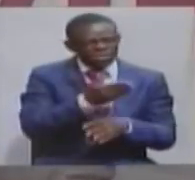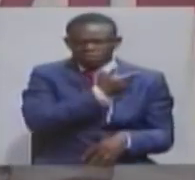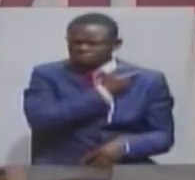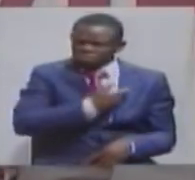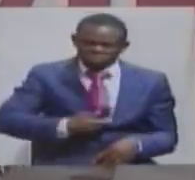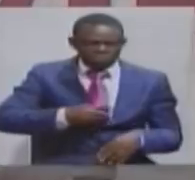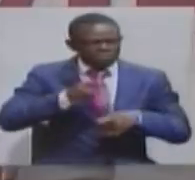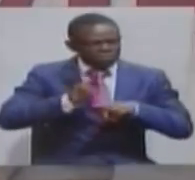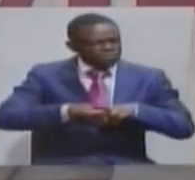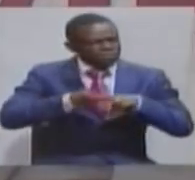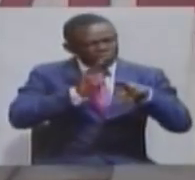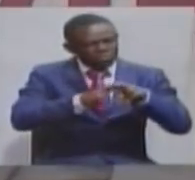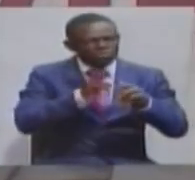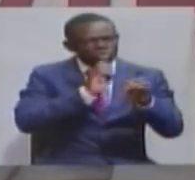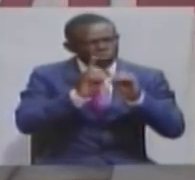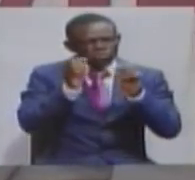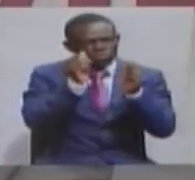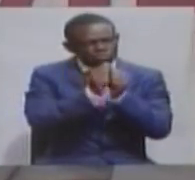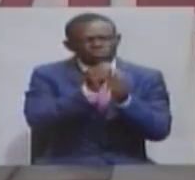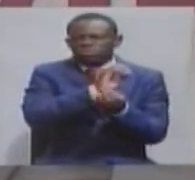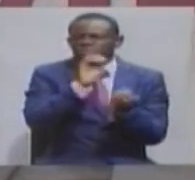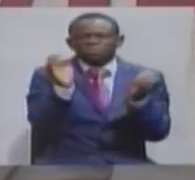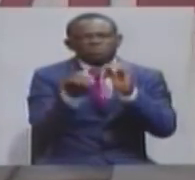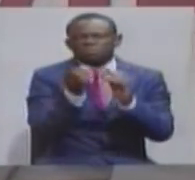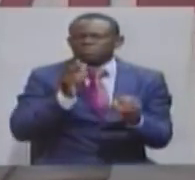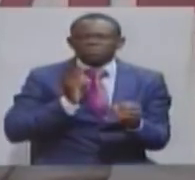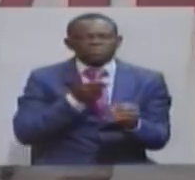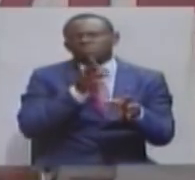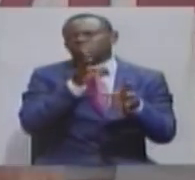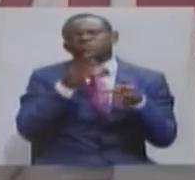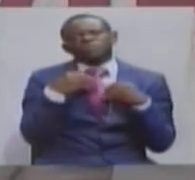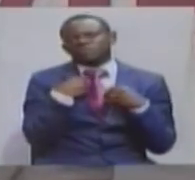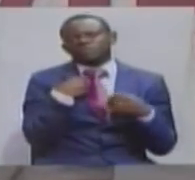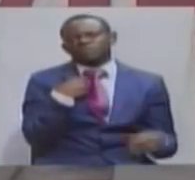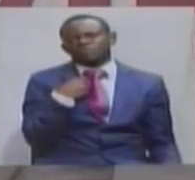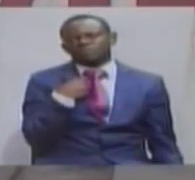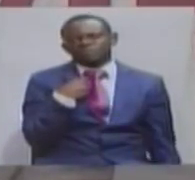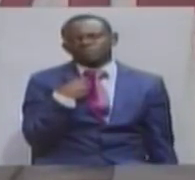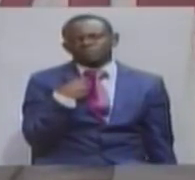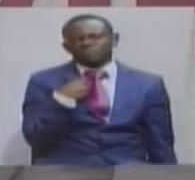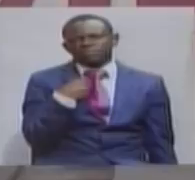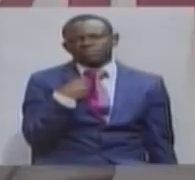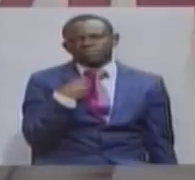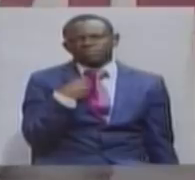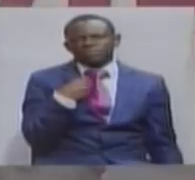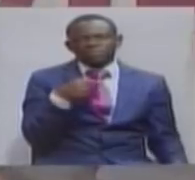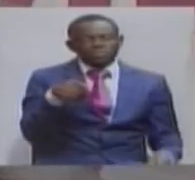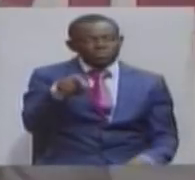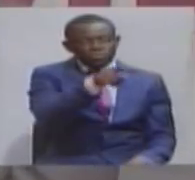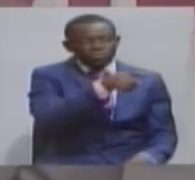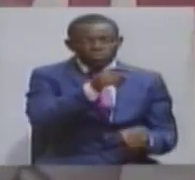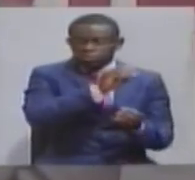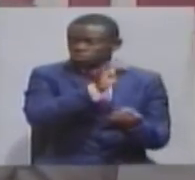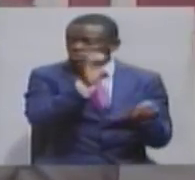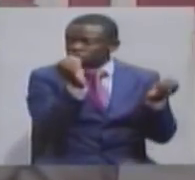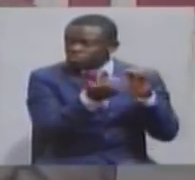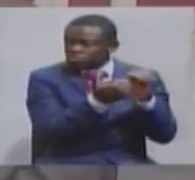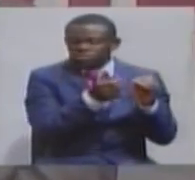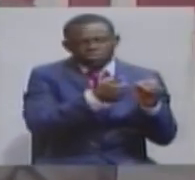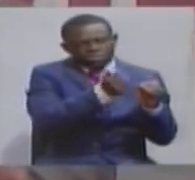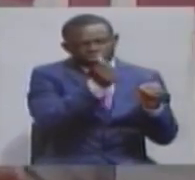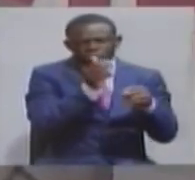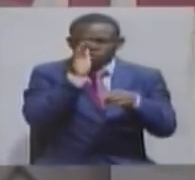even after they refused to make submissions, we have said, let's go and meet them again, so they can give us their views, so that we can